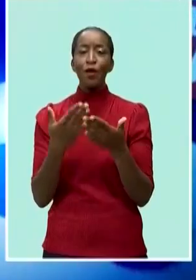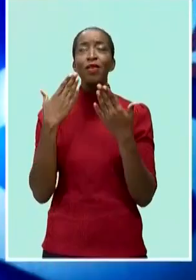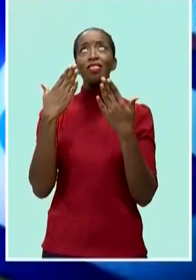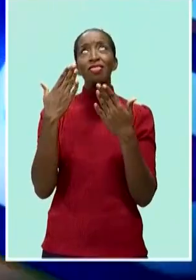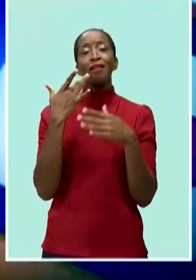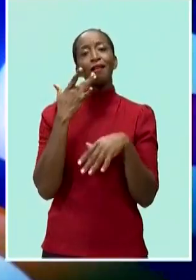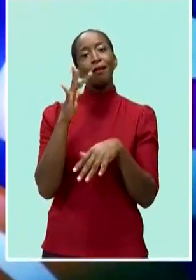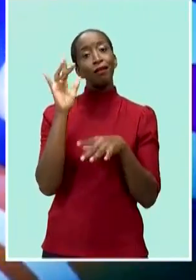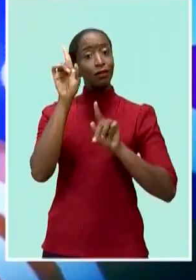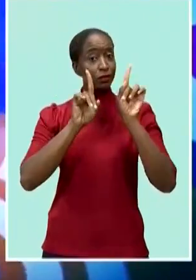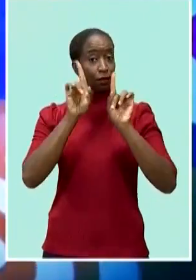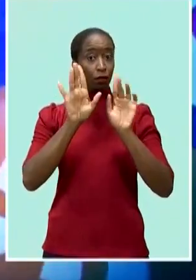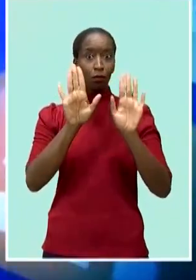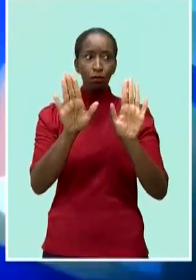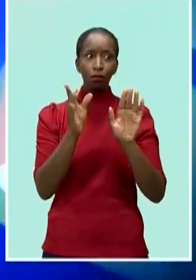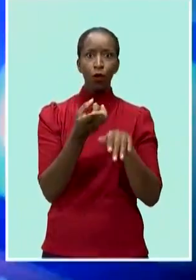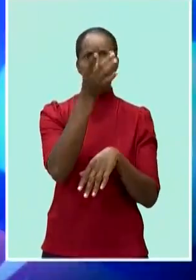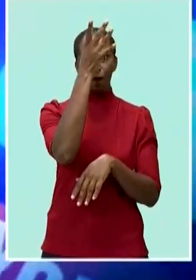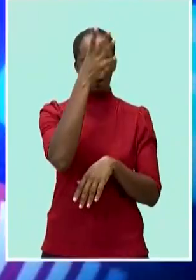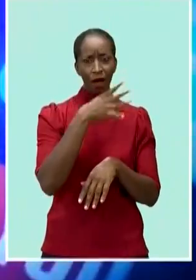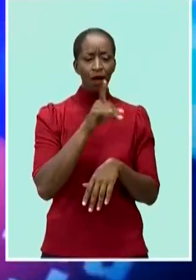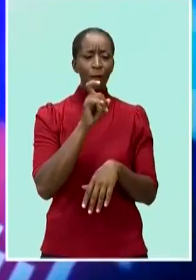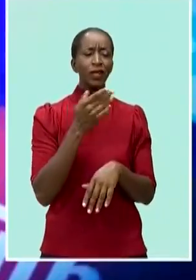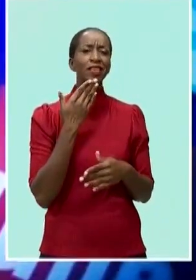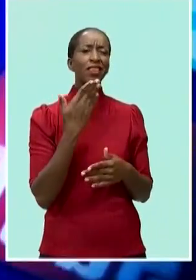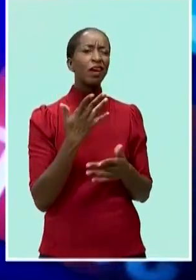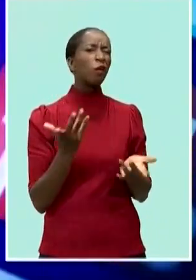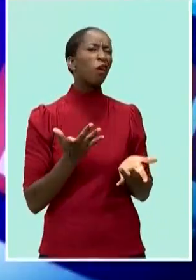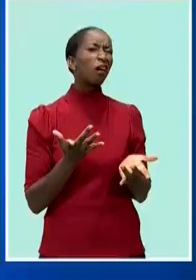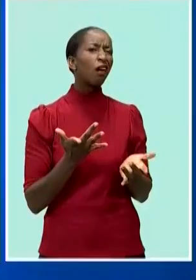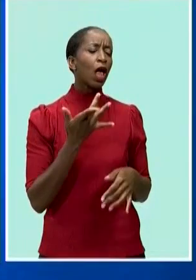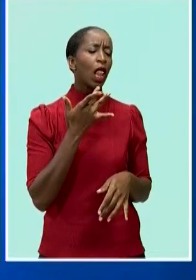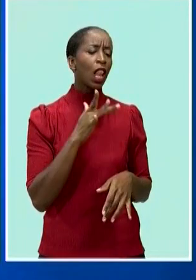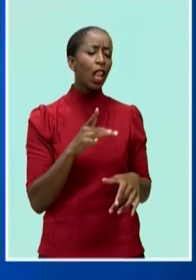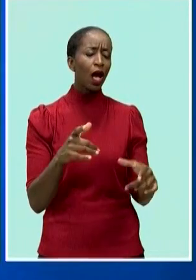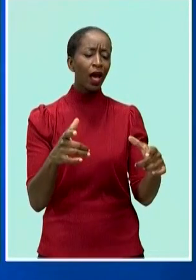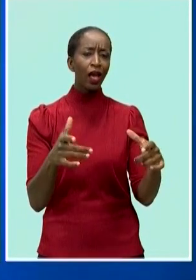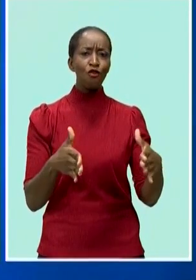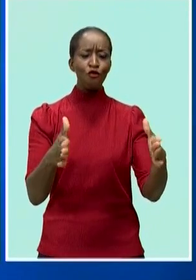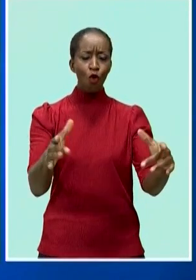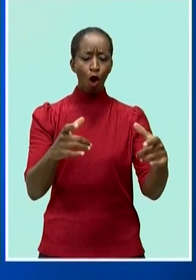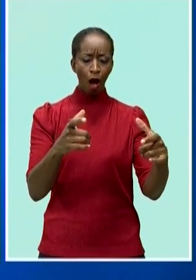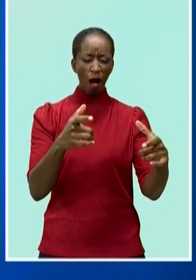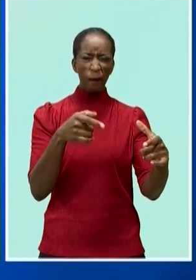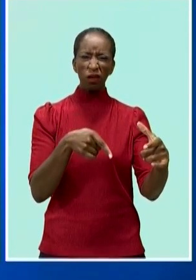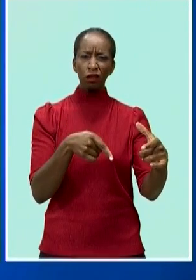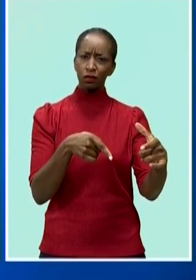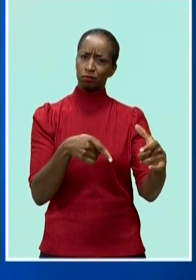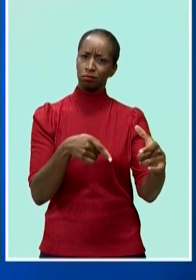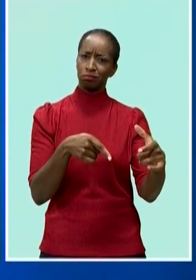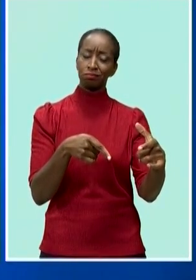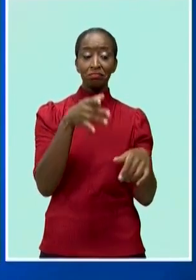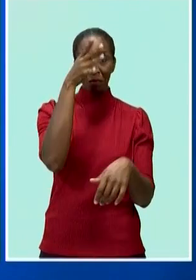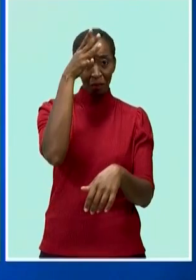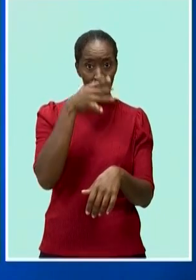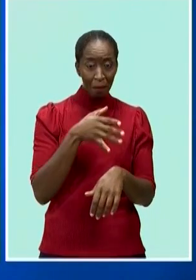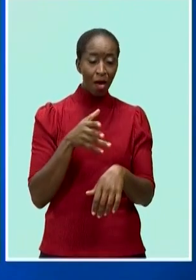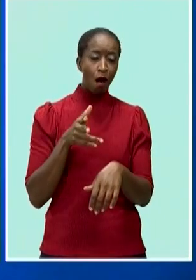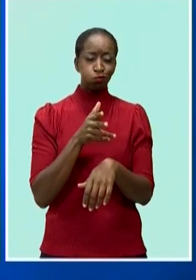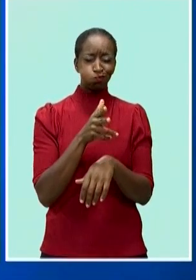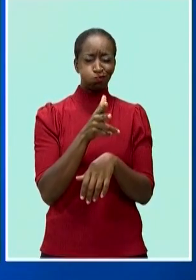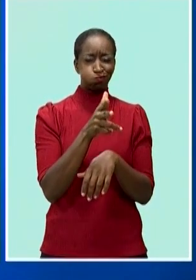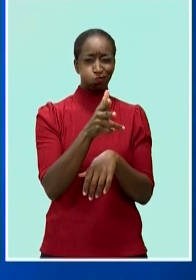Nebraska man may have to thank his lucky pothole. The 59-year-old man was in an ambulance on his way to the hospital with a